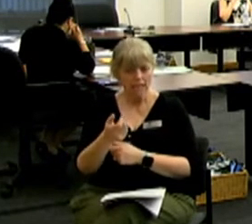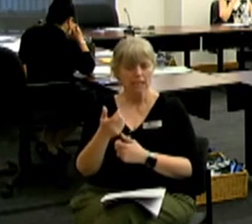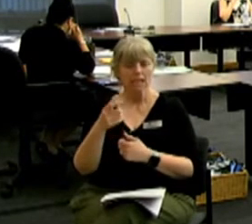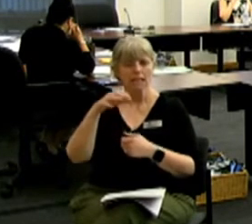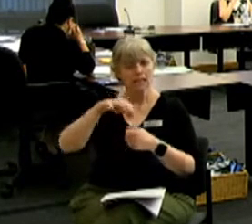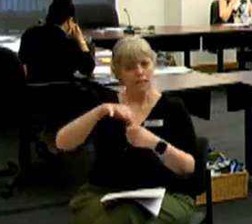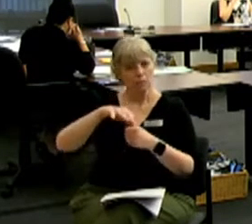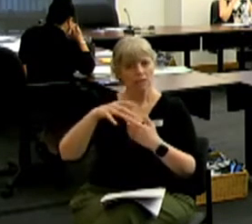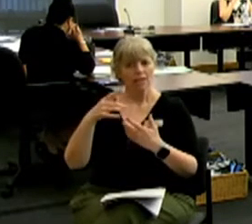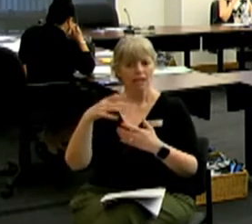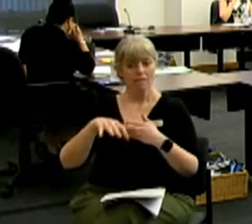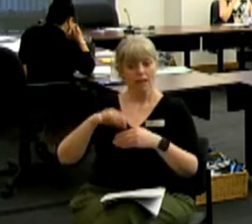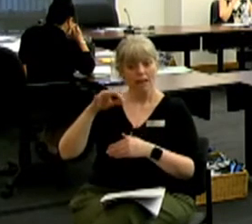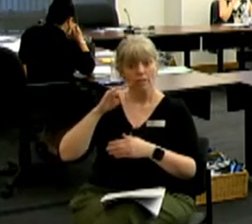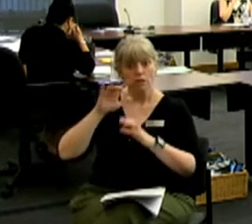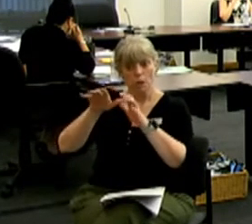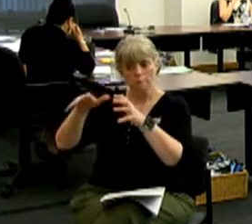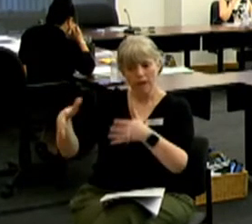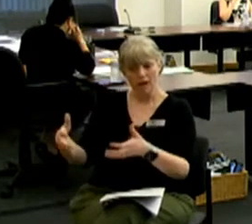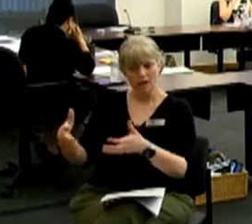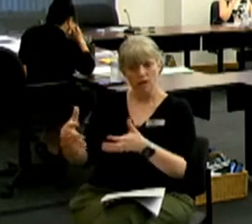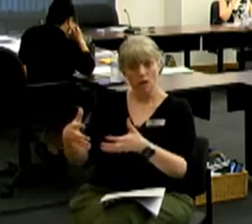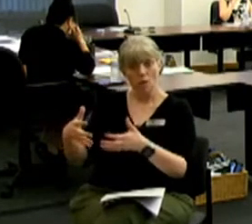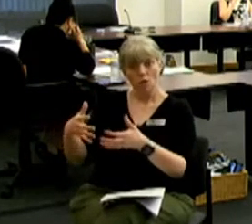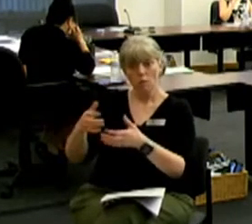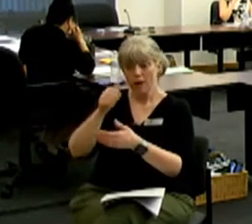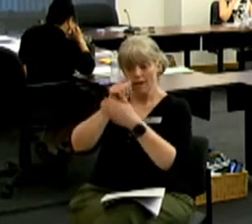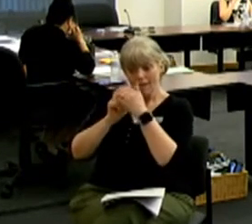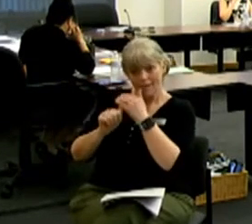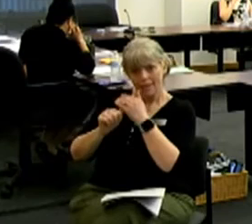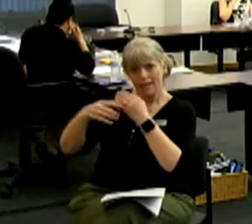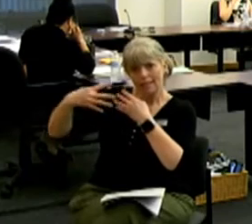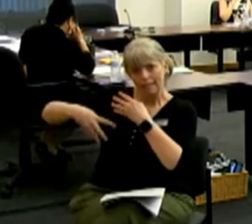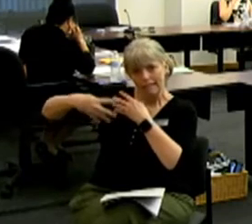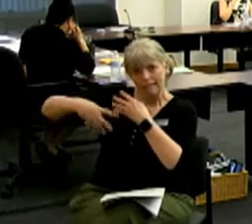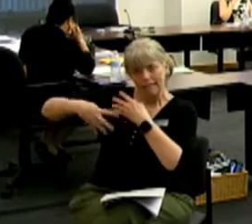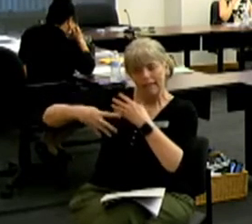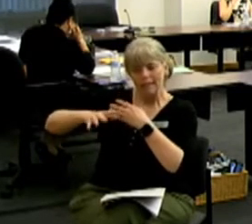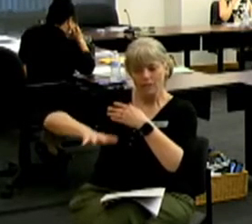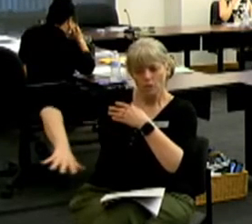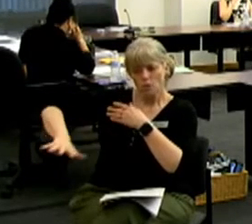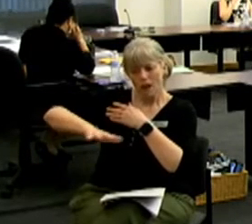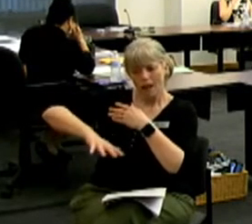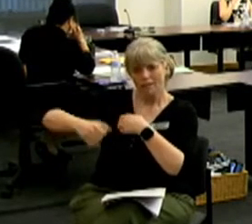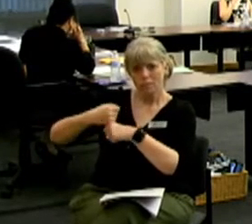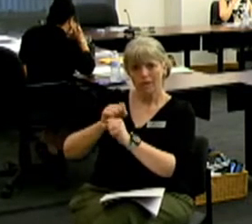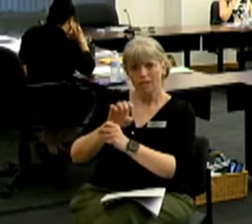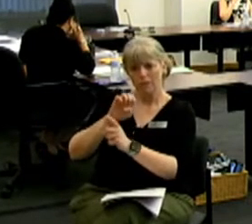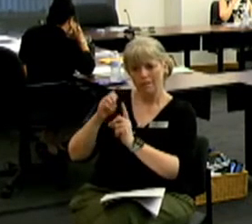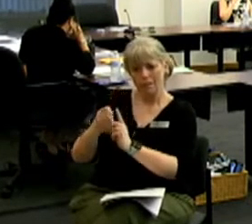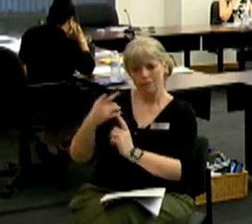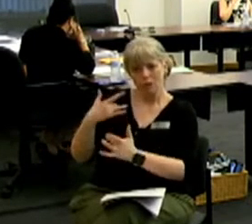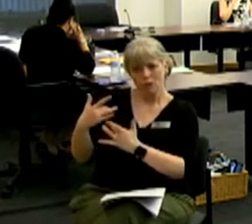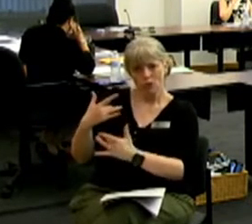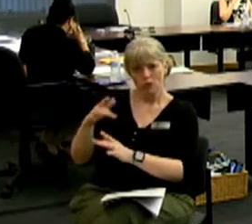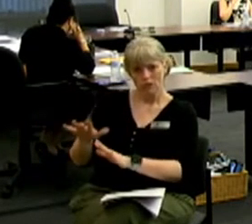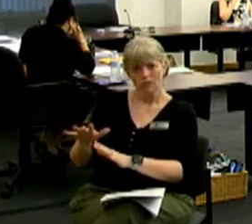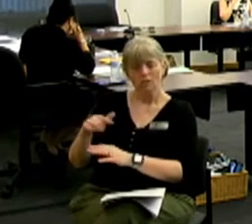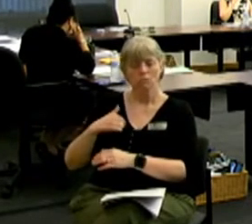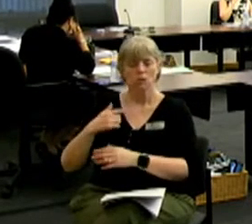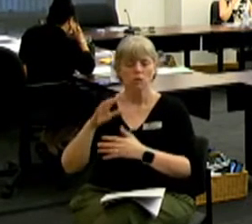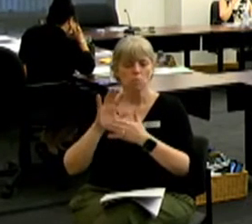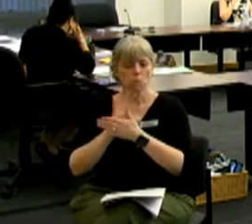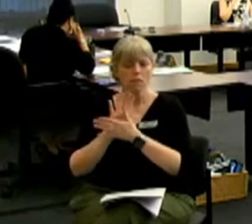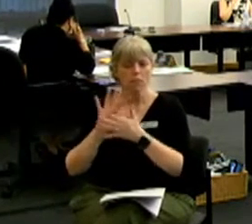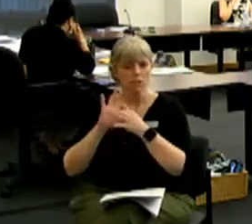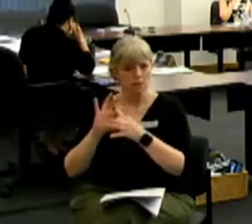out that there were some barrels that were hidden, that were leaking, that got into the groundwater, that caused major environmental concerns. So that's what the movie was